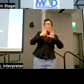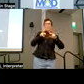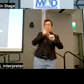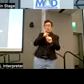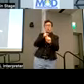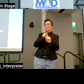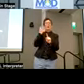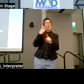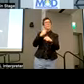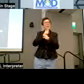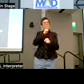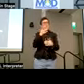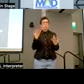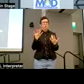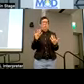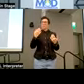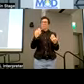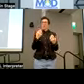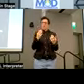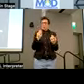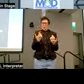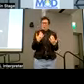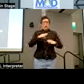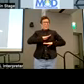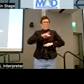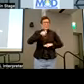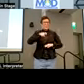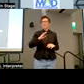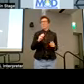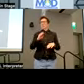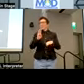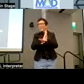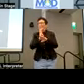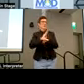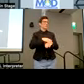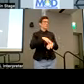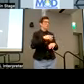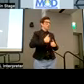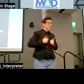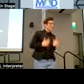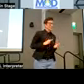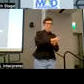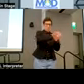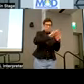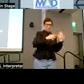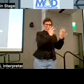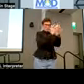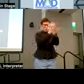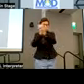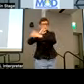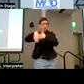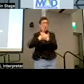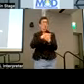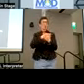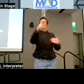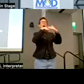also to making sure that, you know, we can meet the needs of our people, our businesses, our residents, our business of the Commonwealth as well, because it is important. And if you do not have